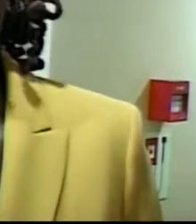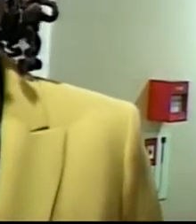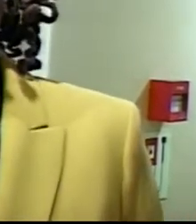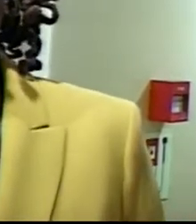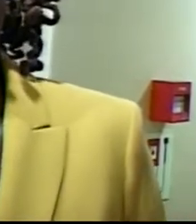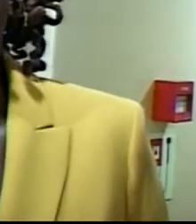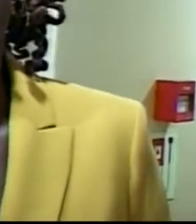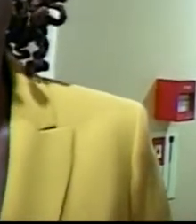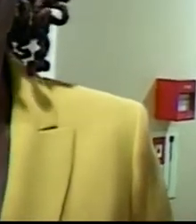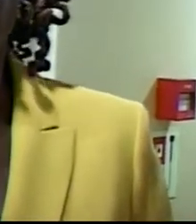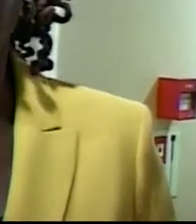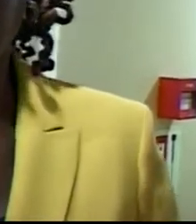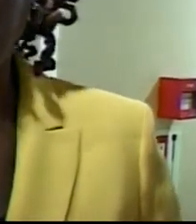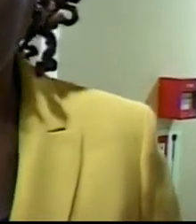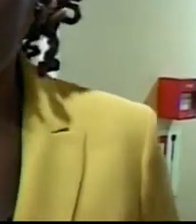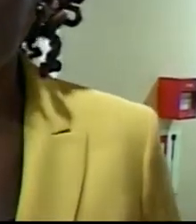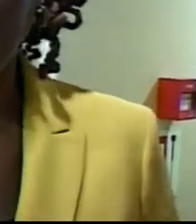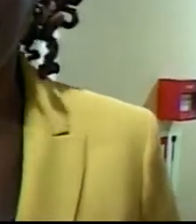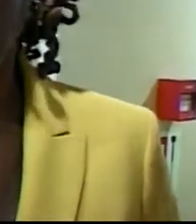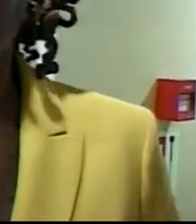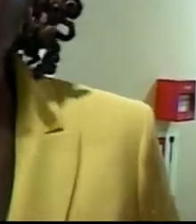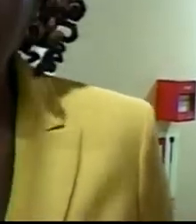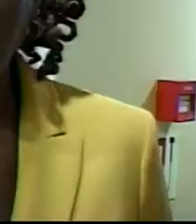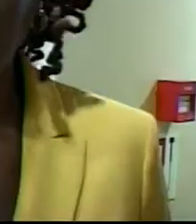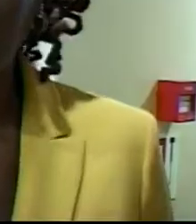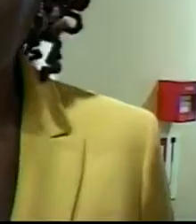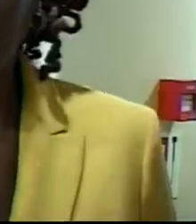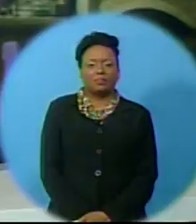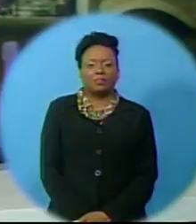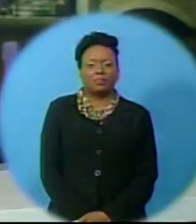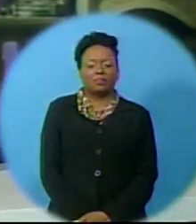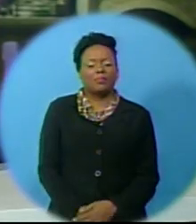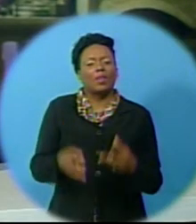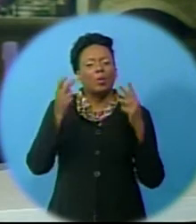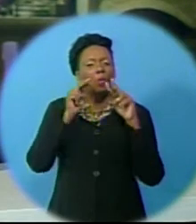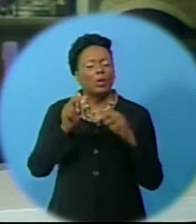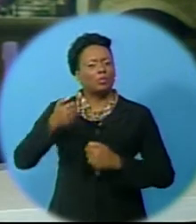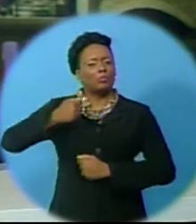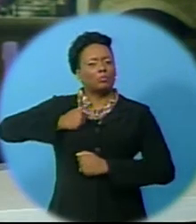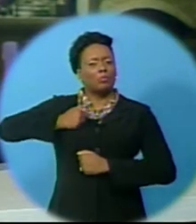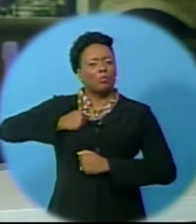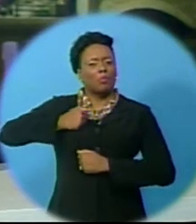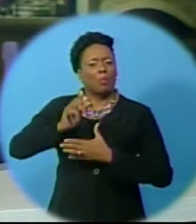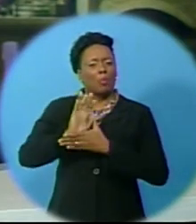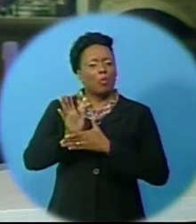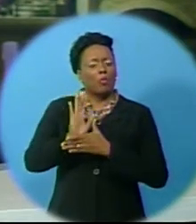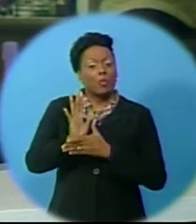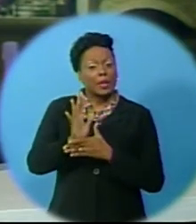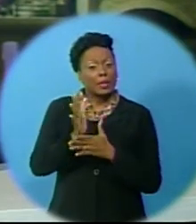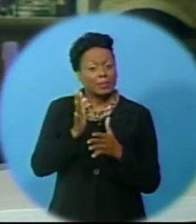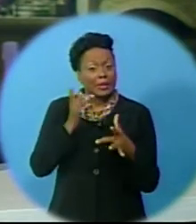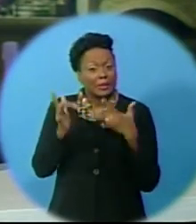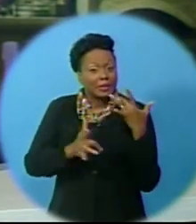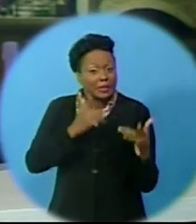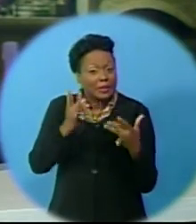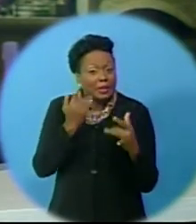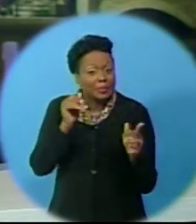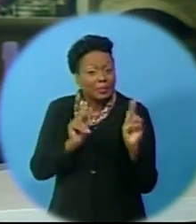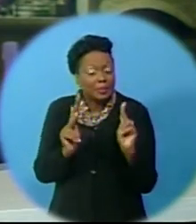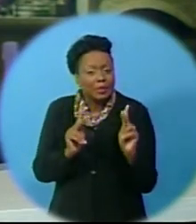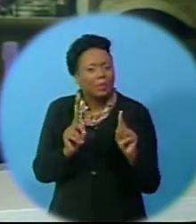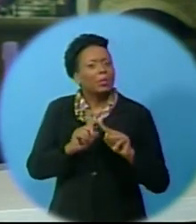garner returns from this business if they are organized. Watching military movies might be exciting to some,